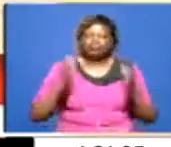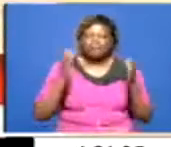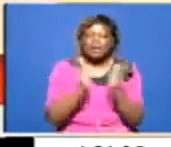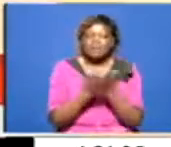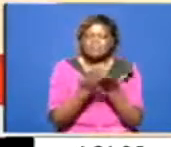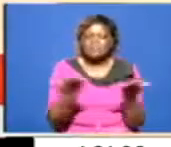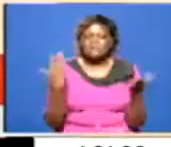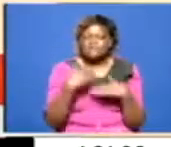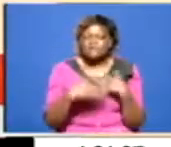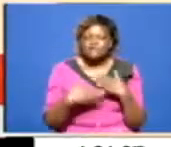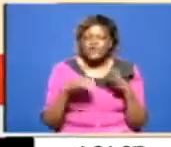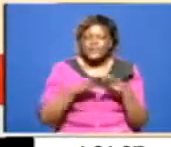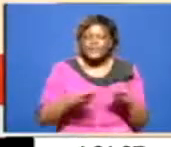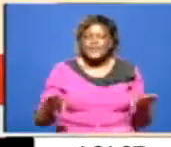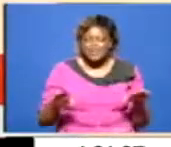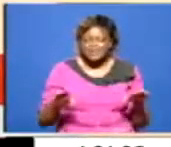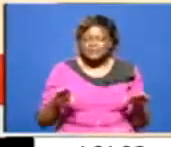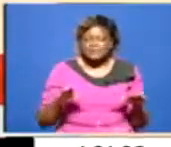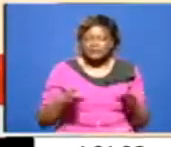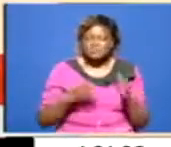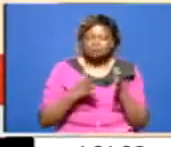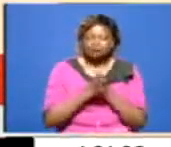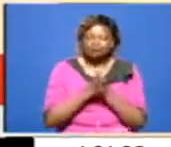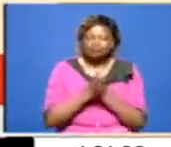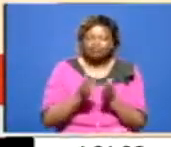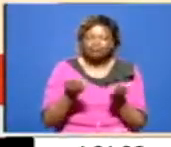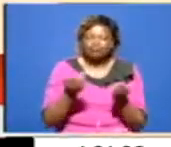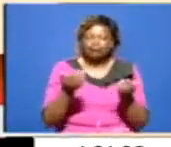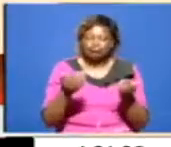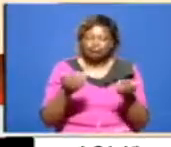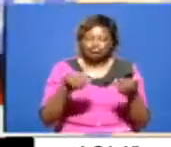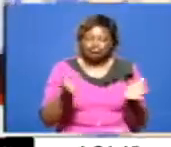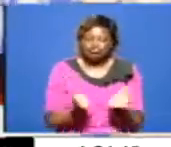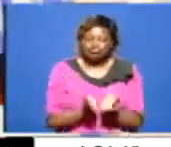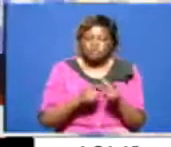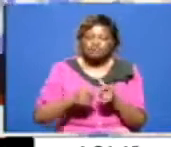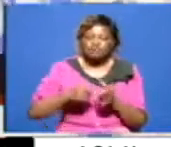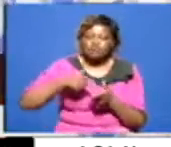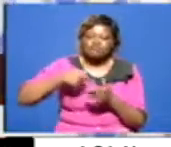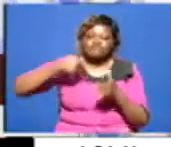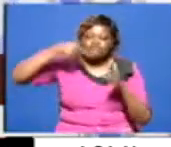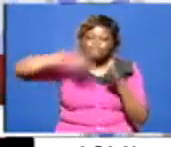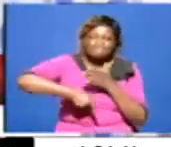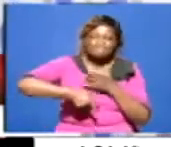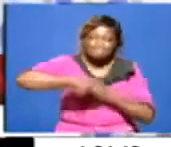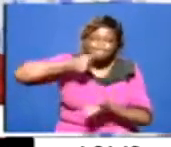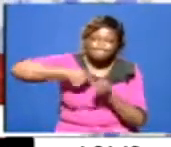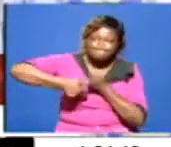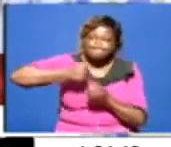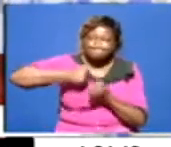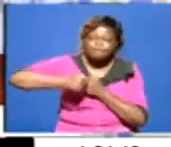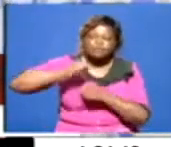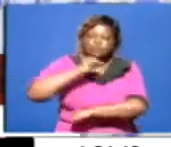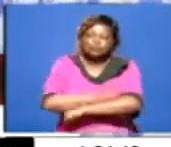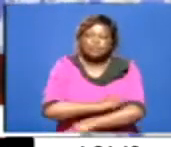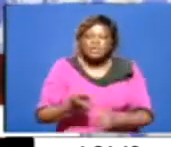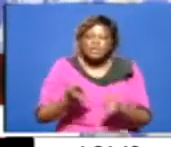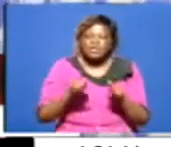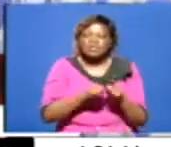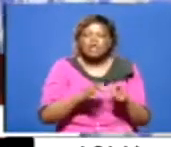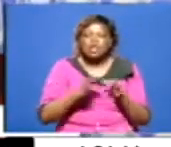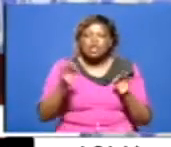constructing permanent hand washing sinks. The NGO will also drill boreholes in the same schools as a long-term solution to water shortage.